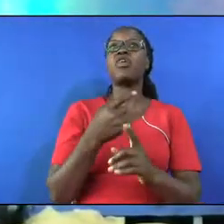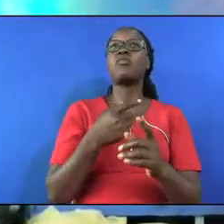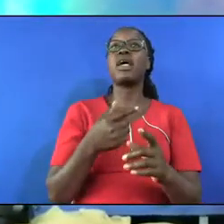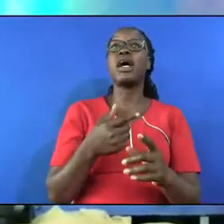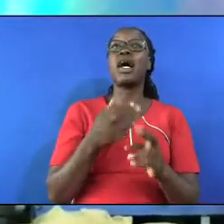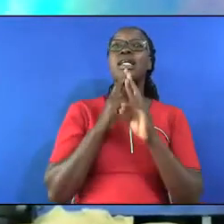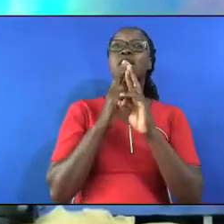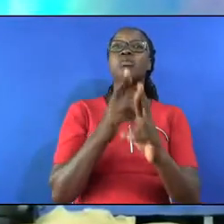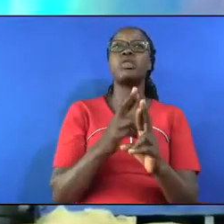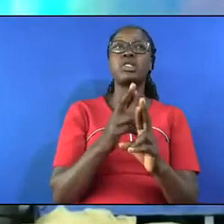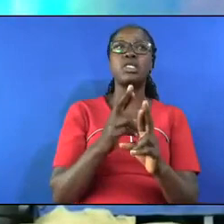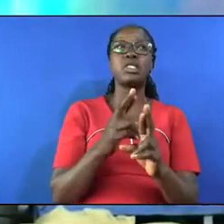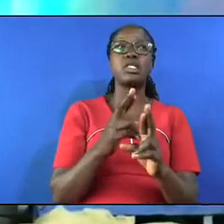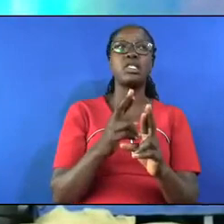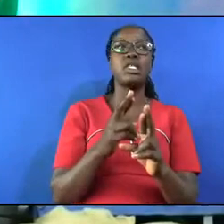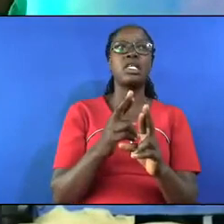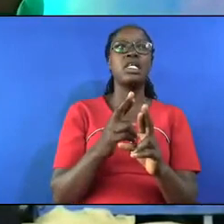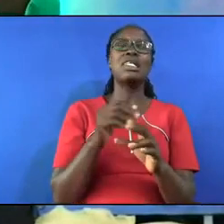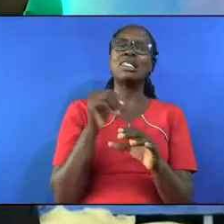can see that